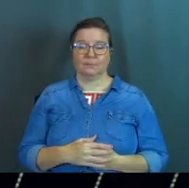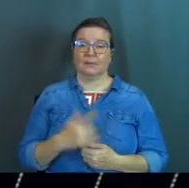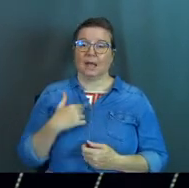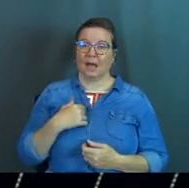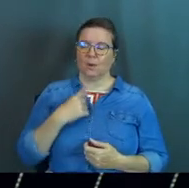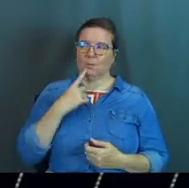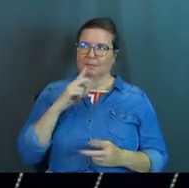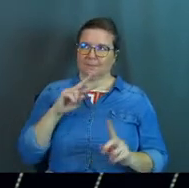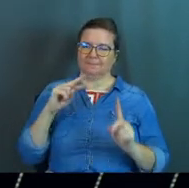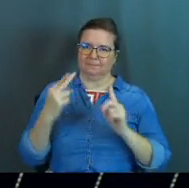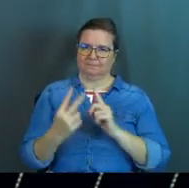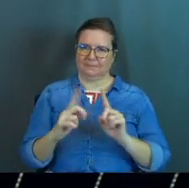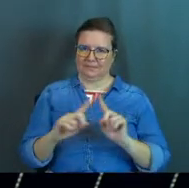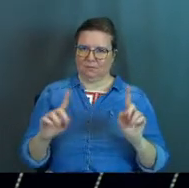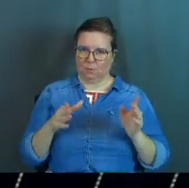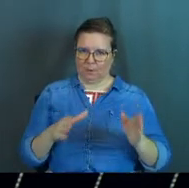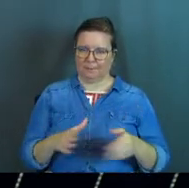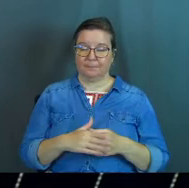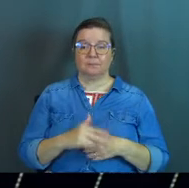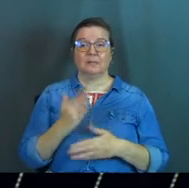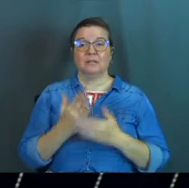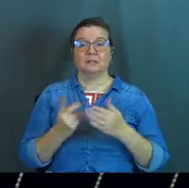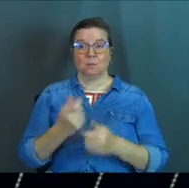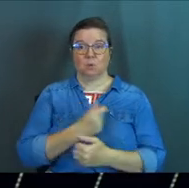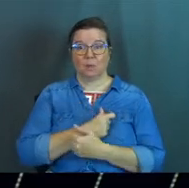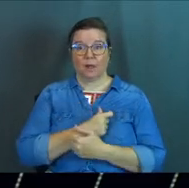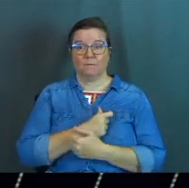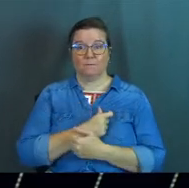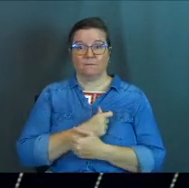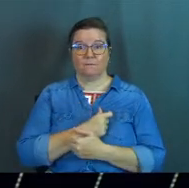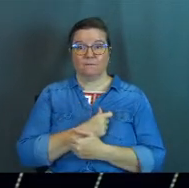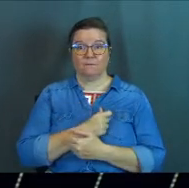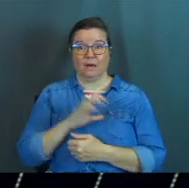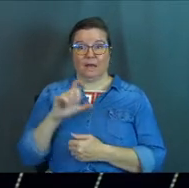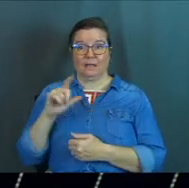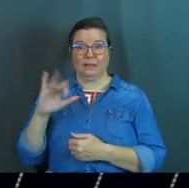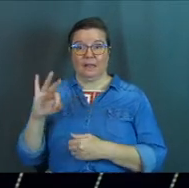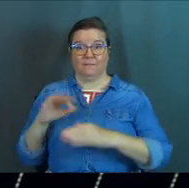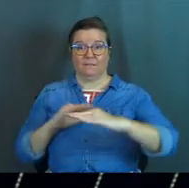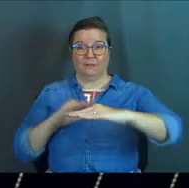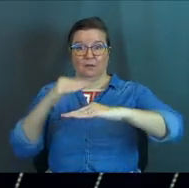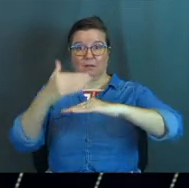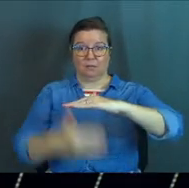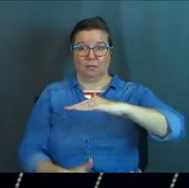I'd put it this way to you. If someone you love is running toward a cliff,